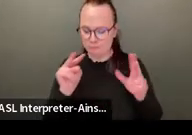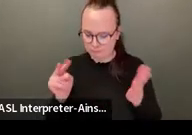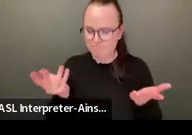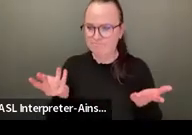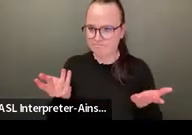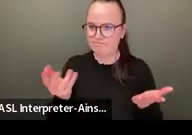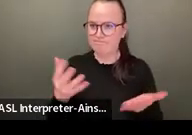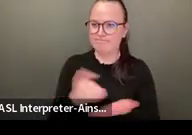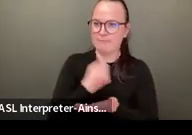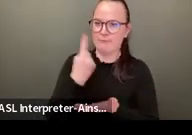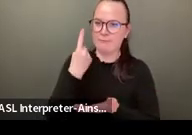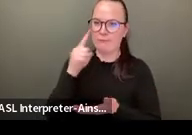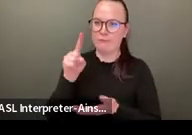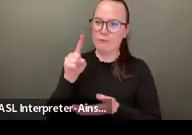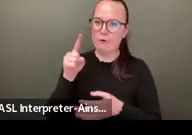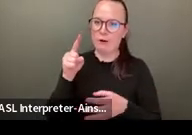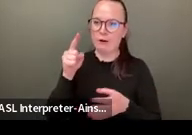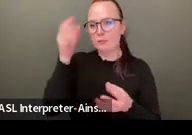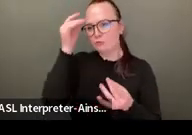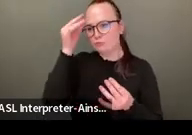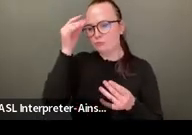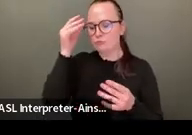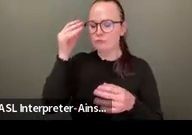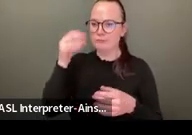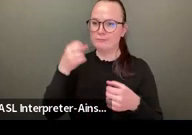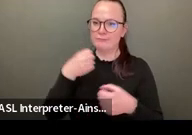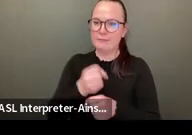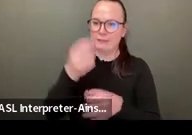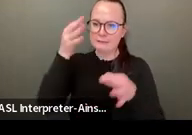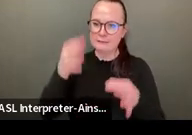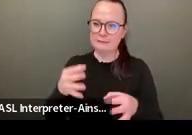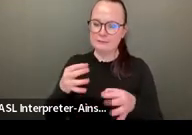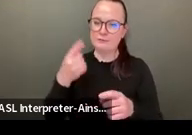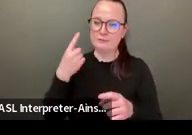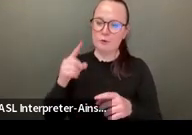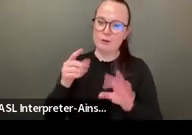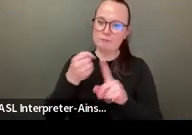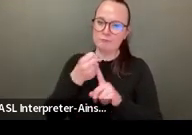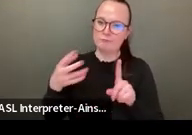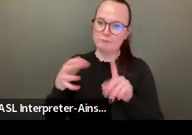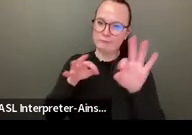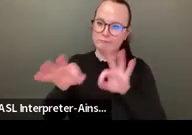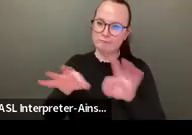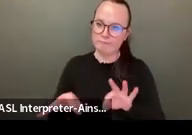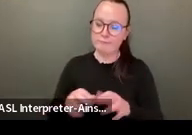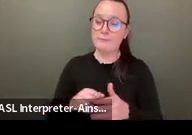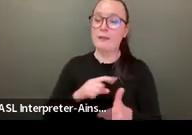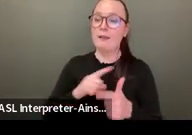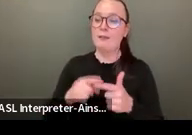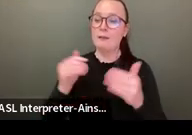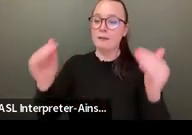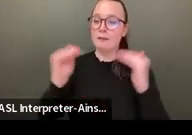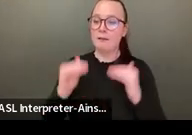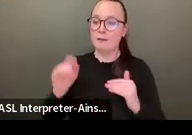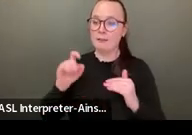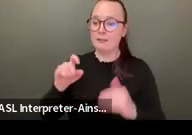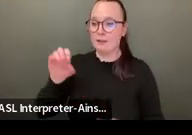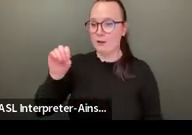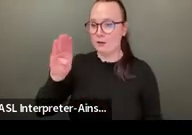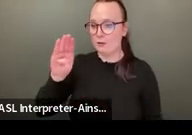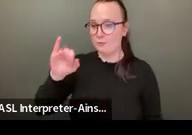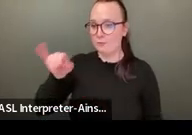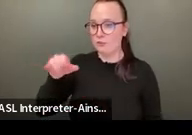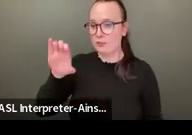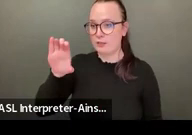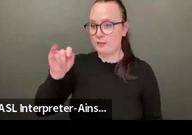that explanation. And then also they would then need objectives with their